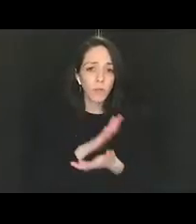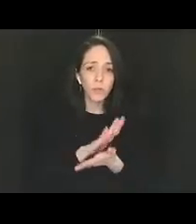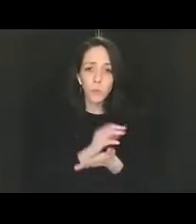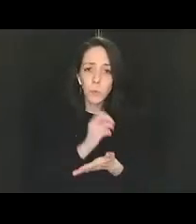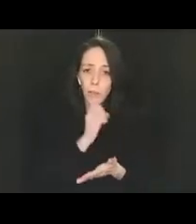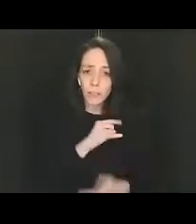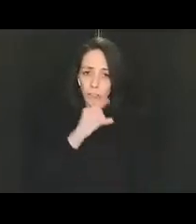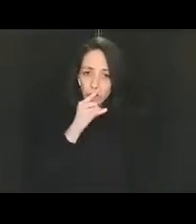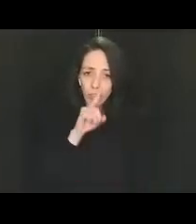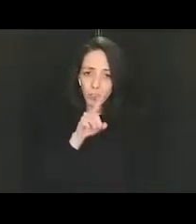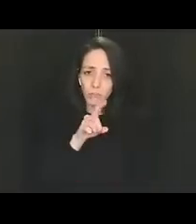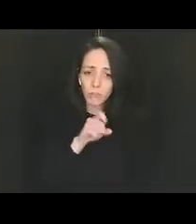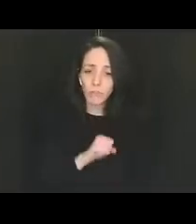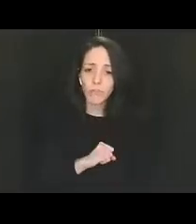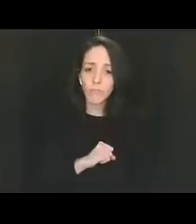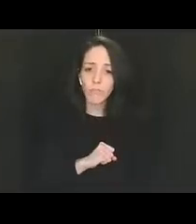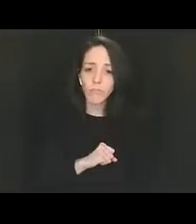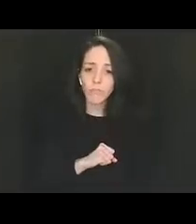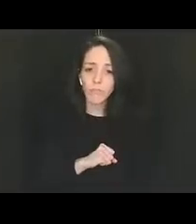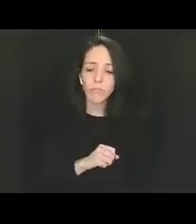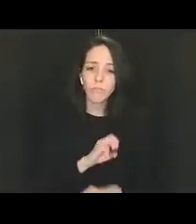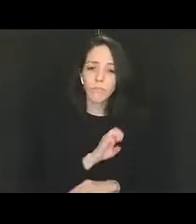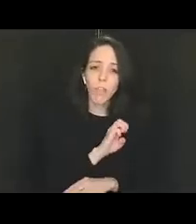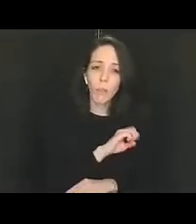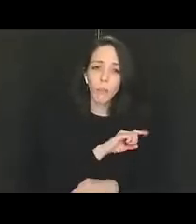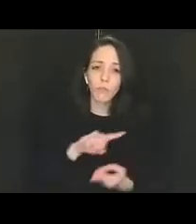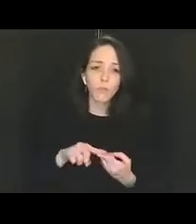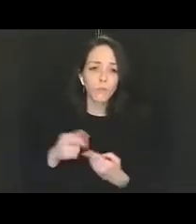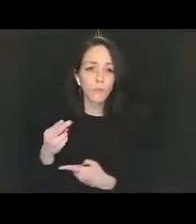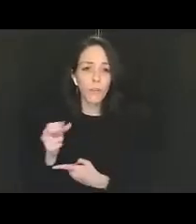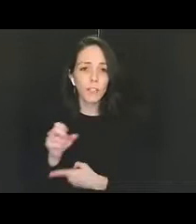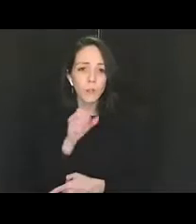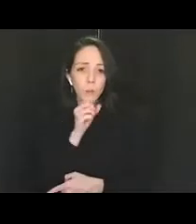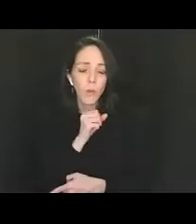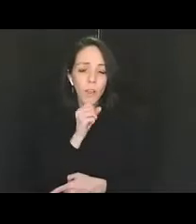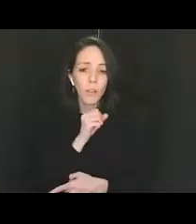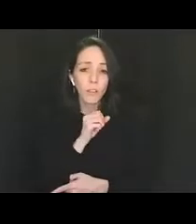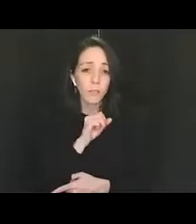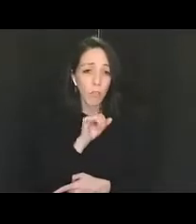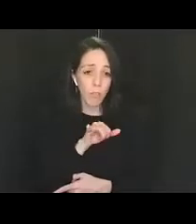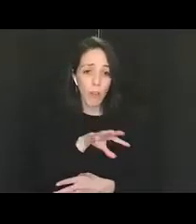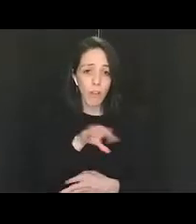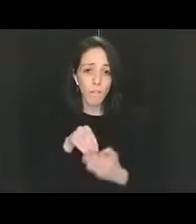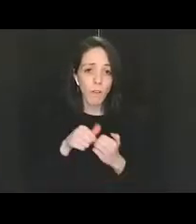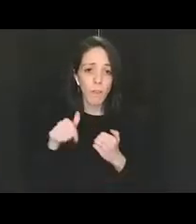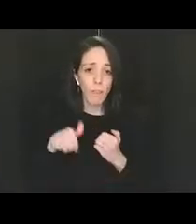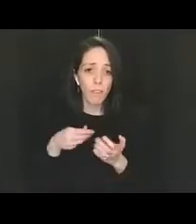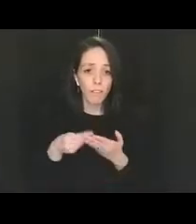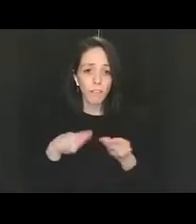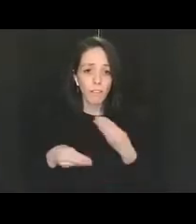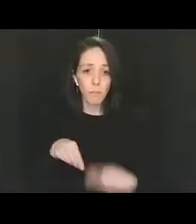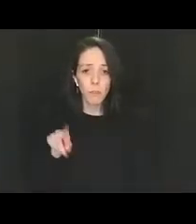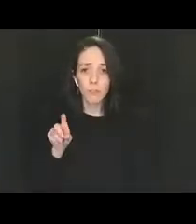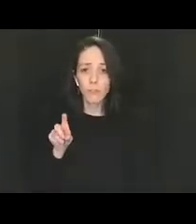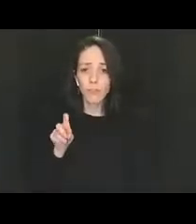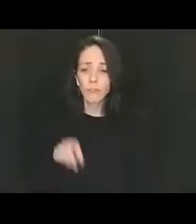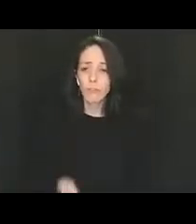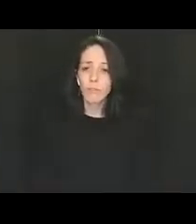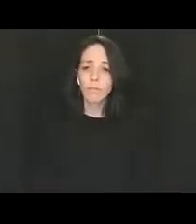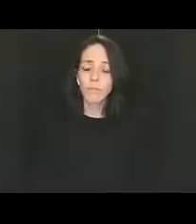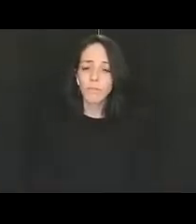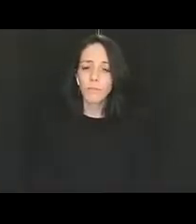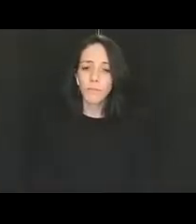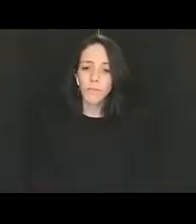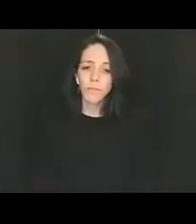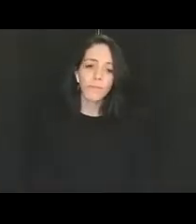kids, from elementary to high school. Was that something that is covered with it, or is that